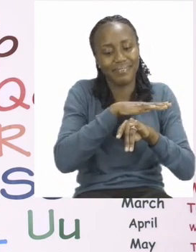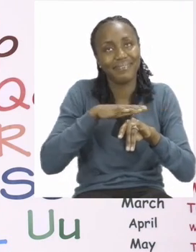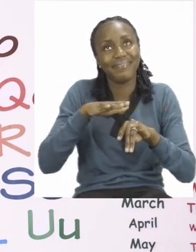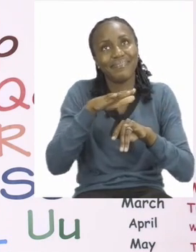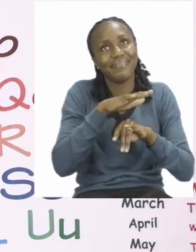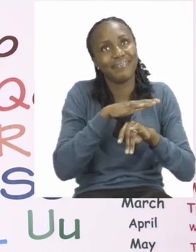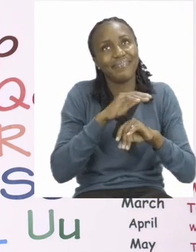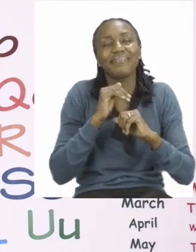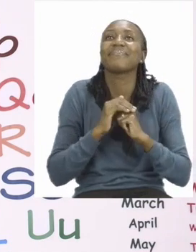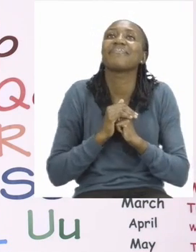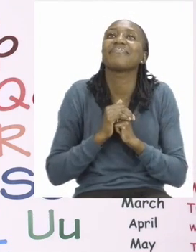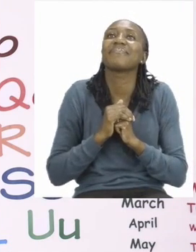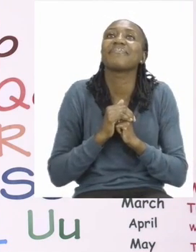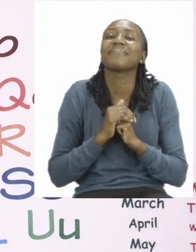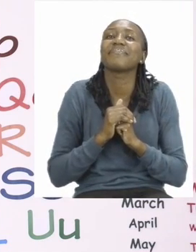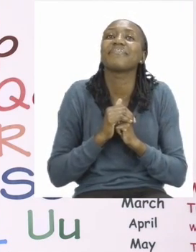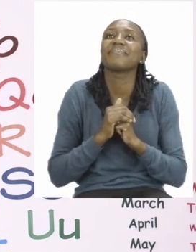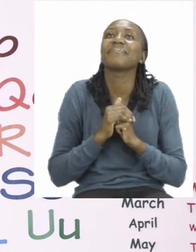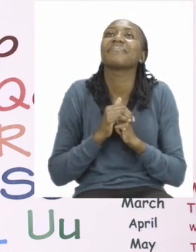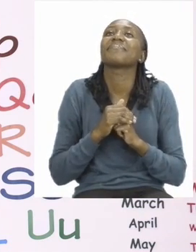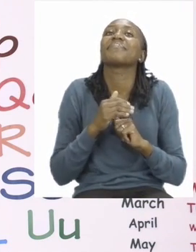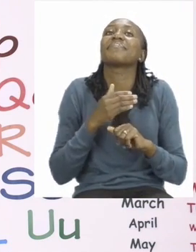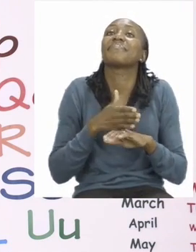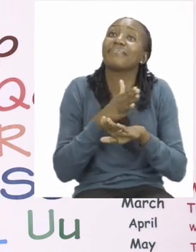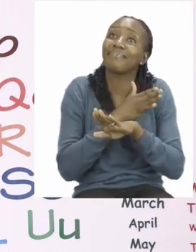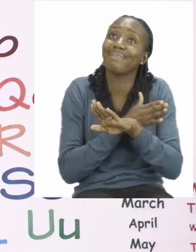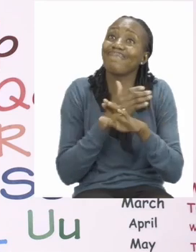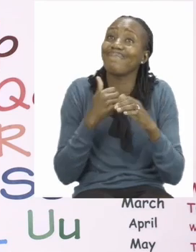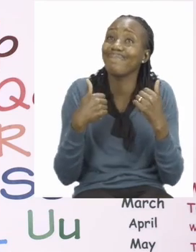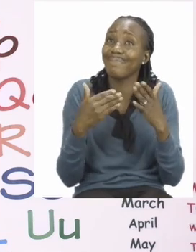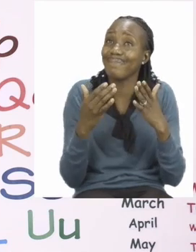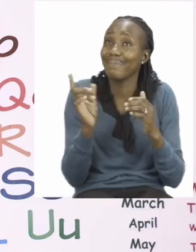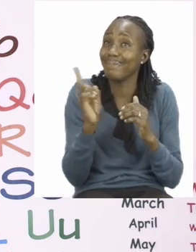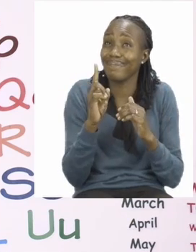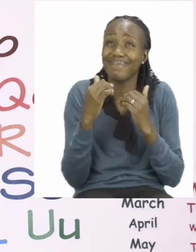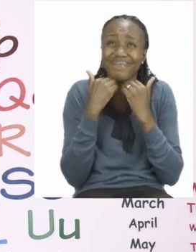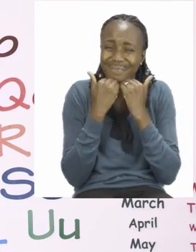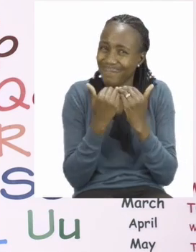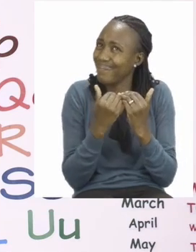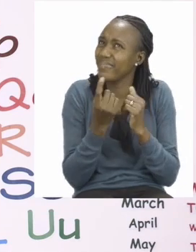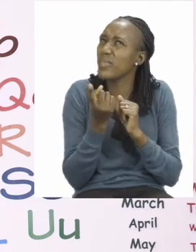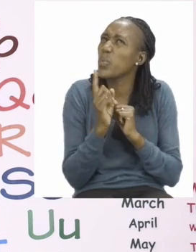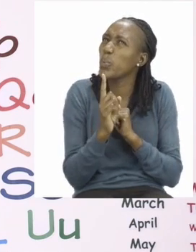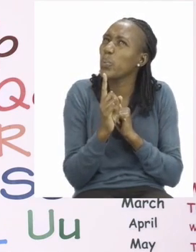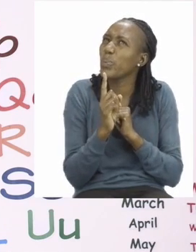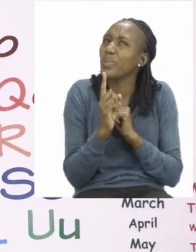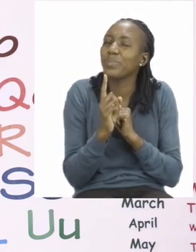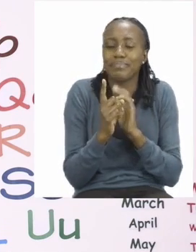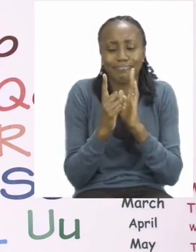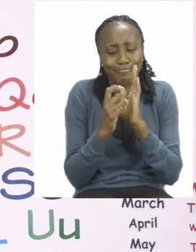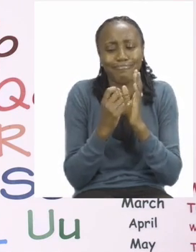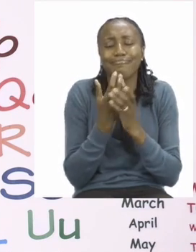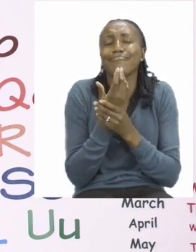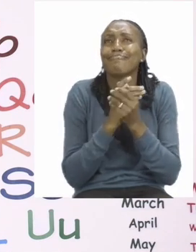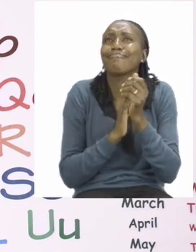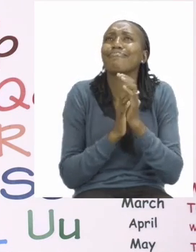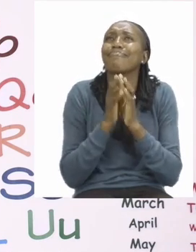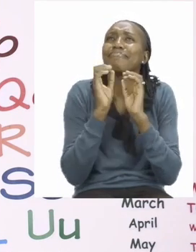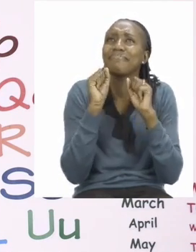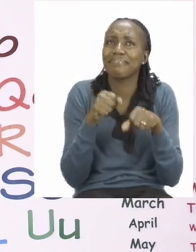and Animals. And before we get into any lessons, boys and girls, we know that we need